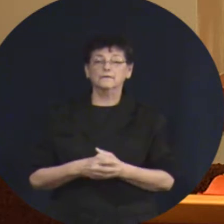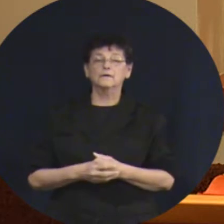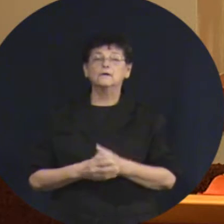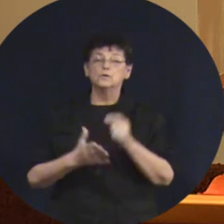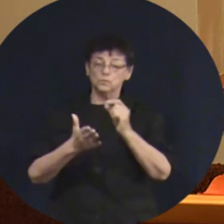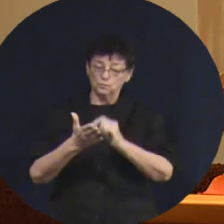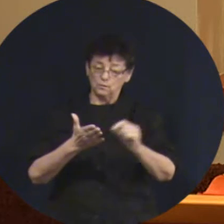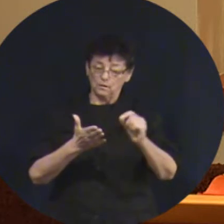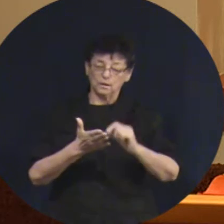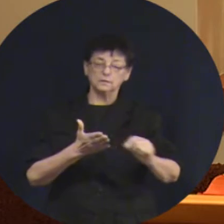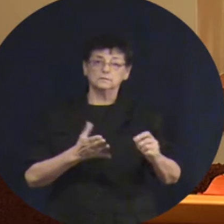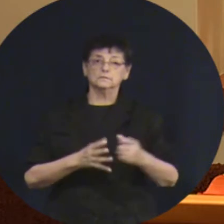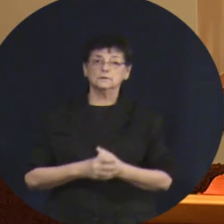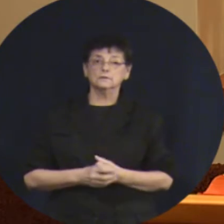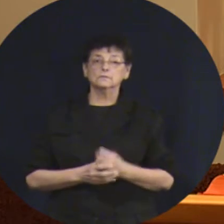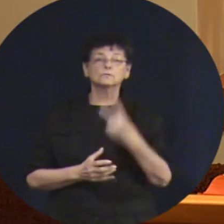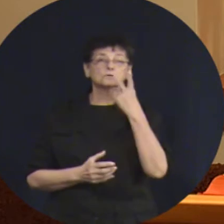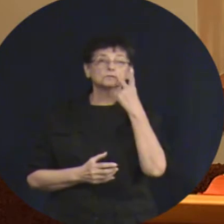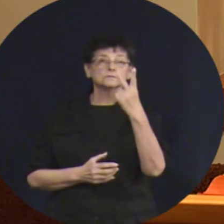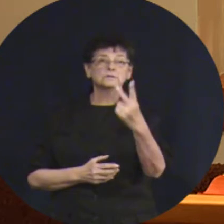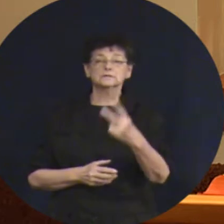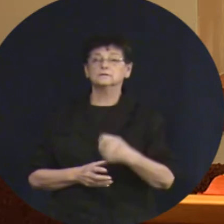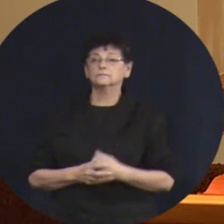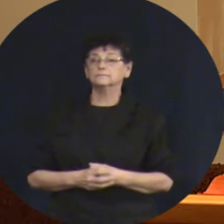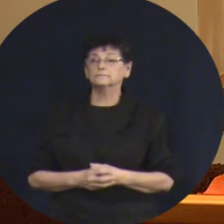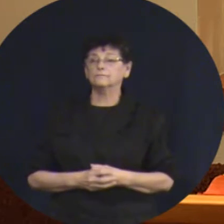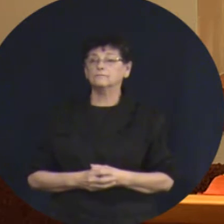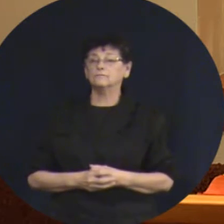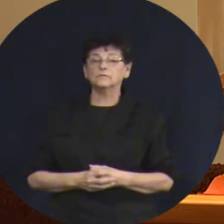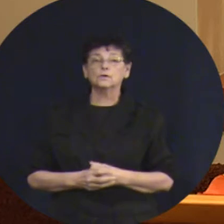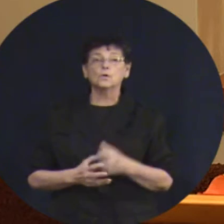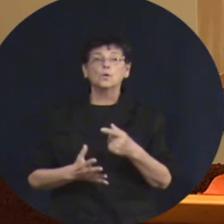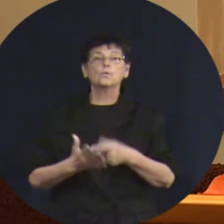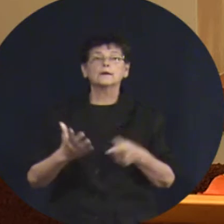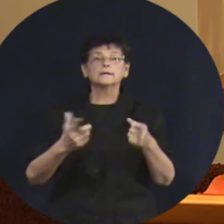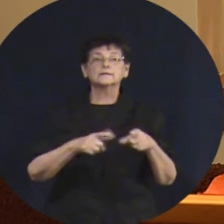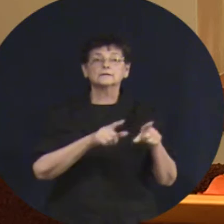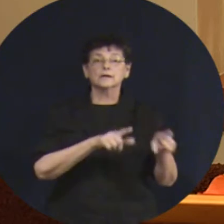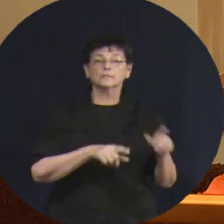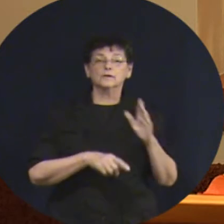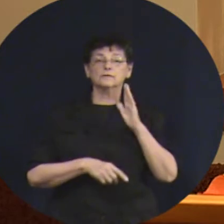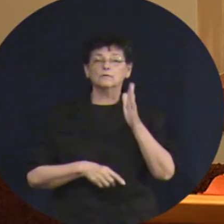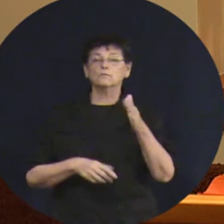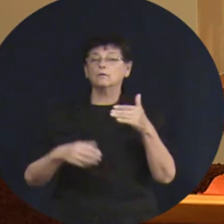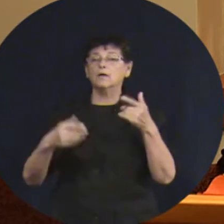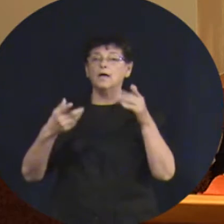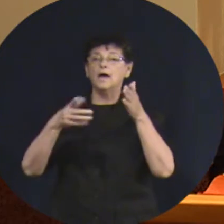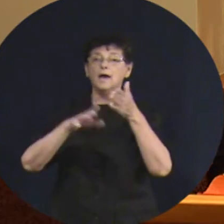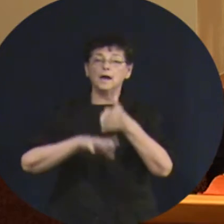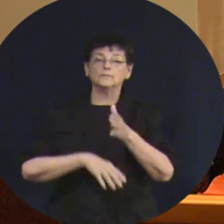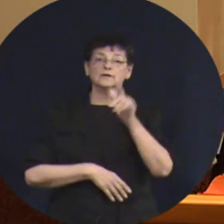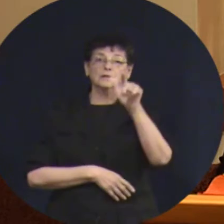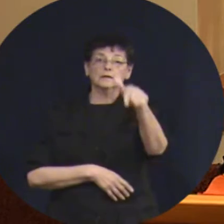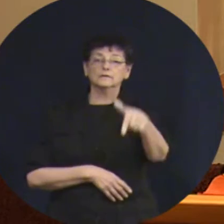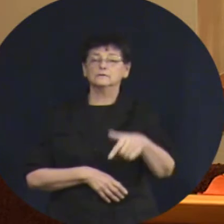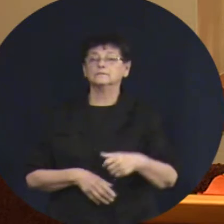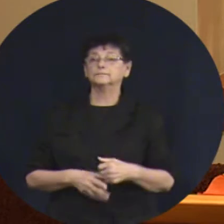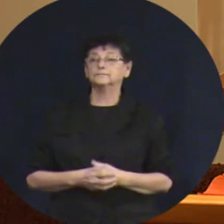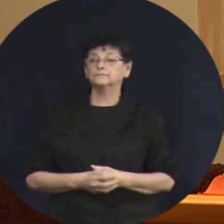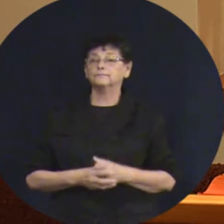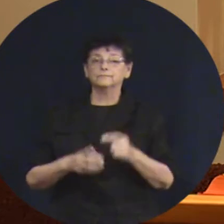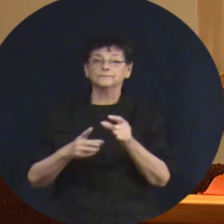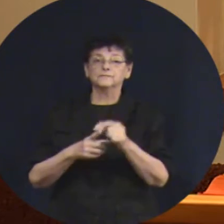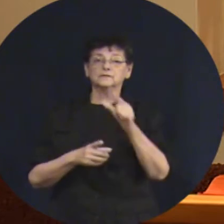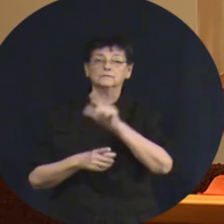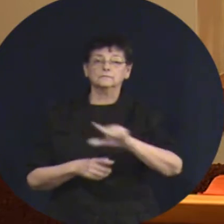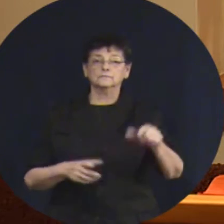Write down, therefore, what you see, and what is happening, and what will happen afterwards. The word